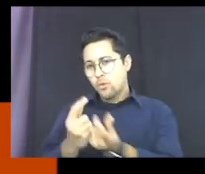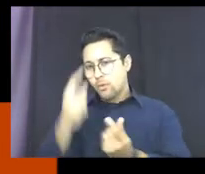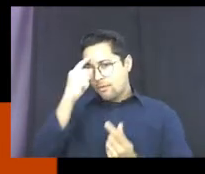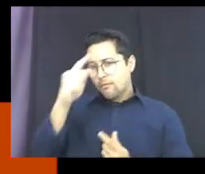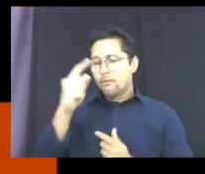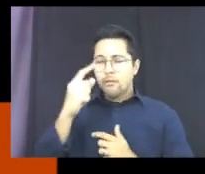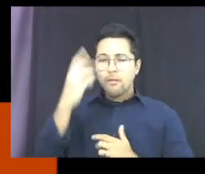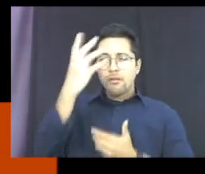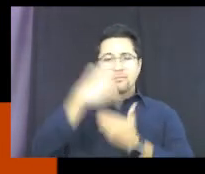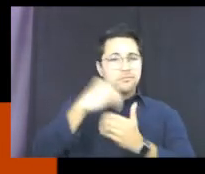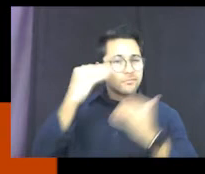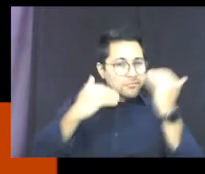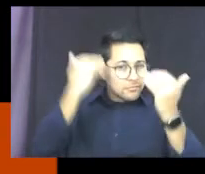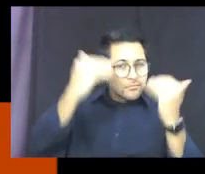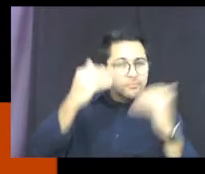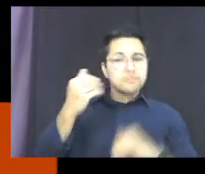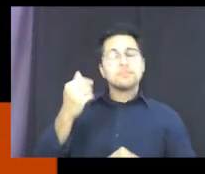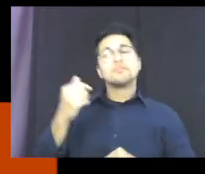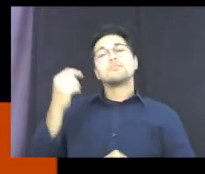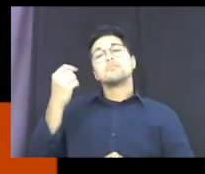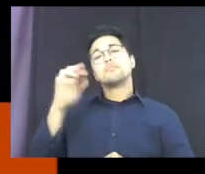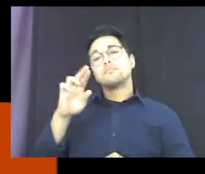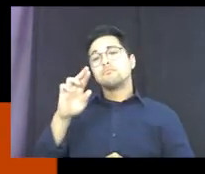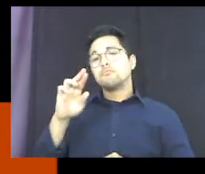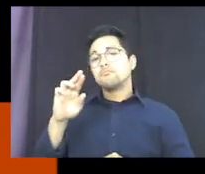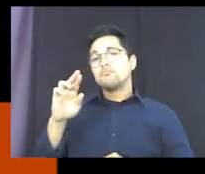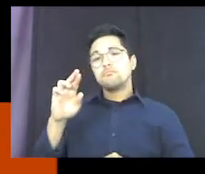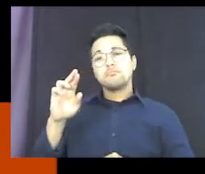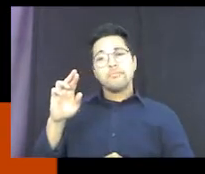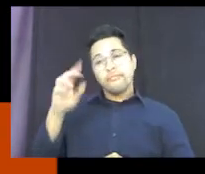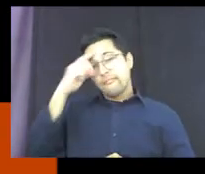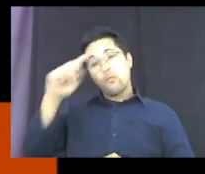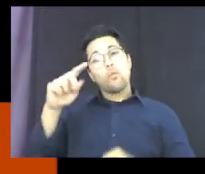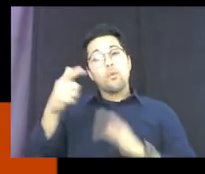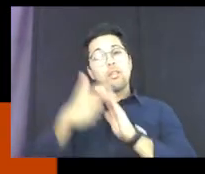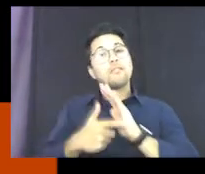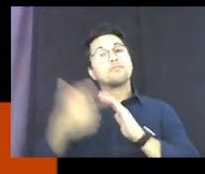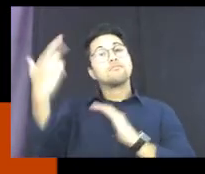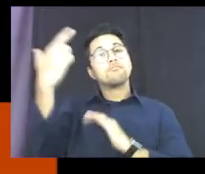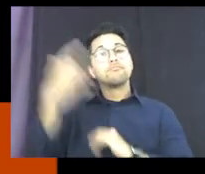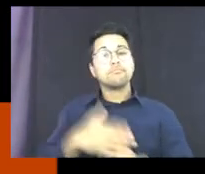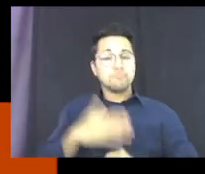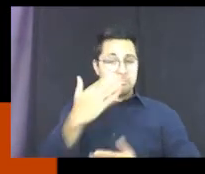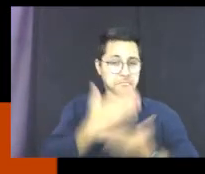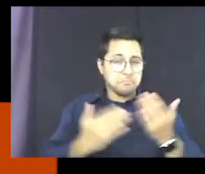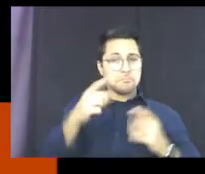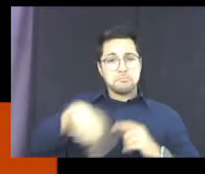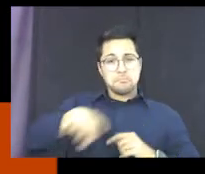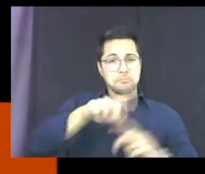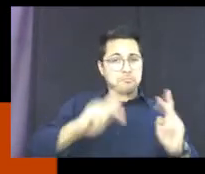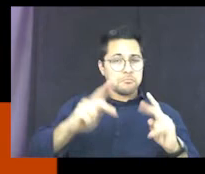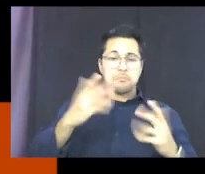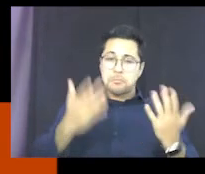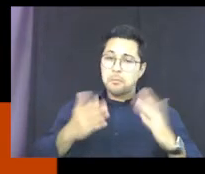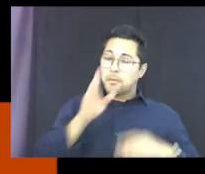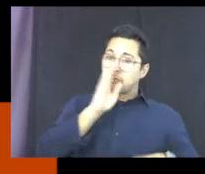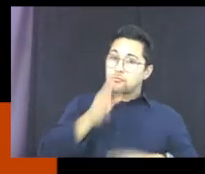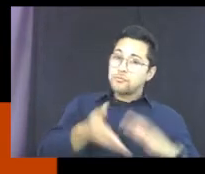autistic adults or several such groups for legal purposes. Some of these individuals may directly